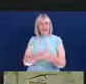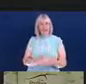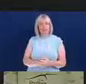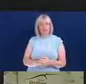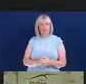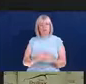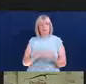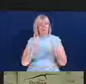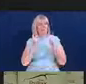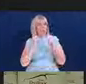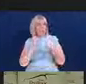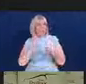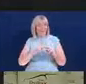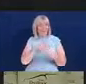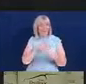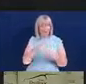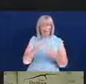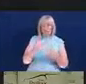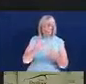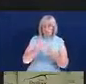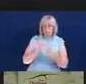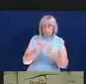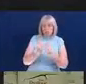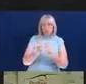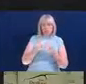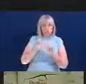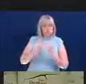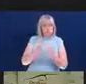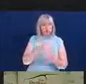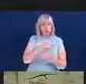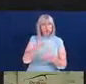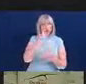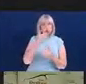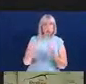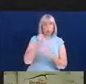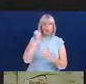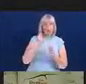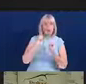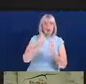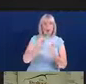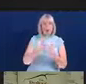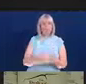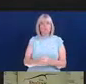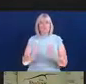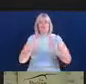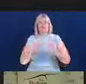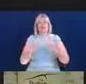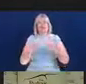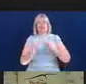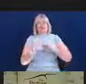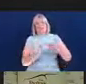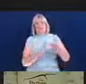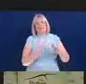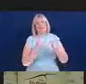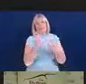and you follow those, you could win an award. Not just us that does them. Anyway, that's enough of that. So things out there